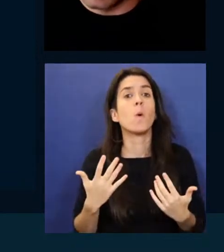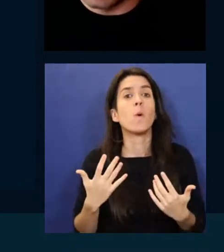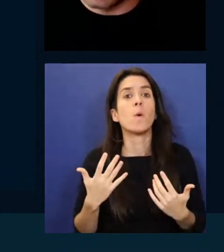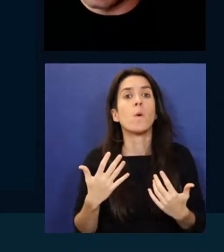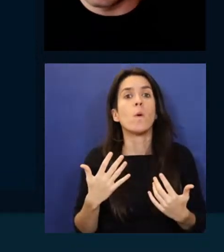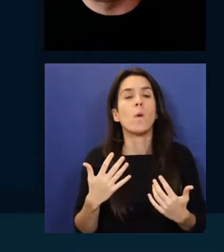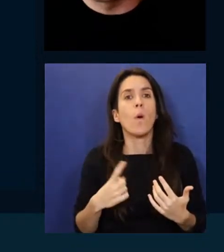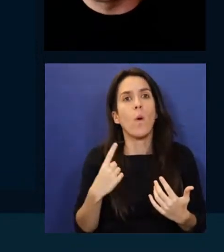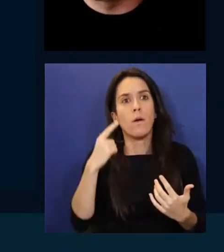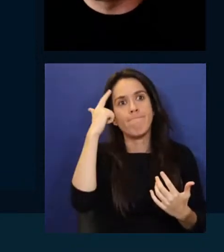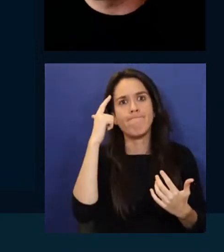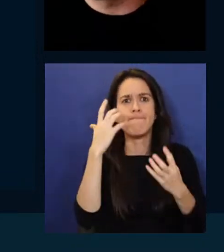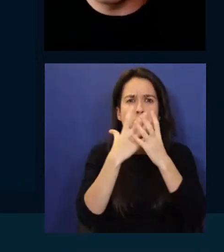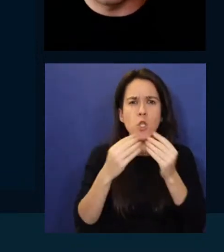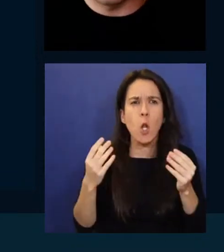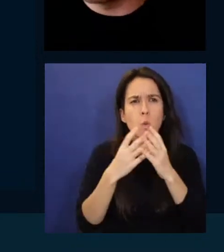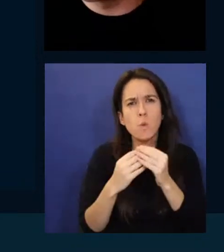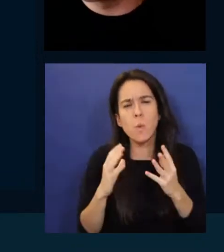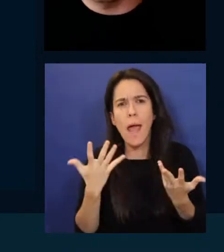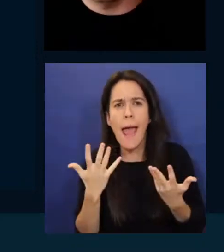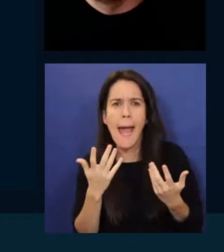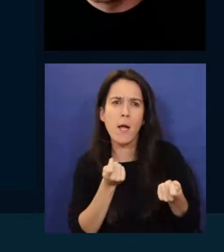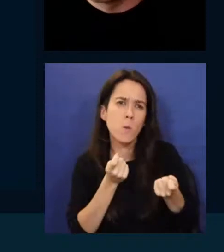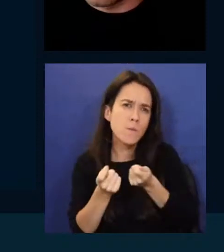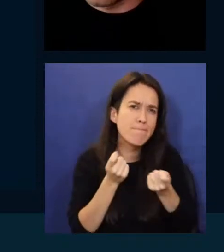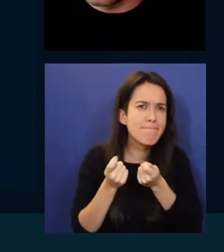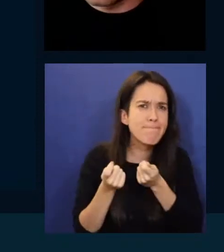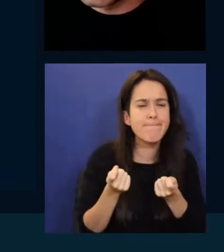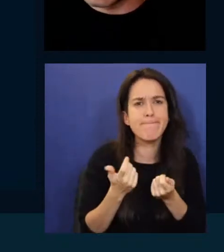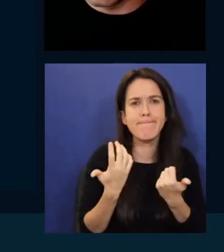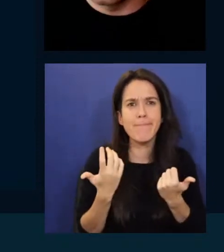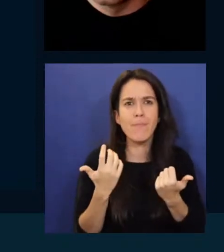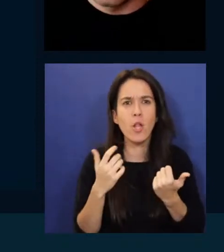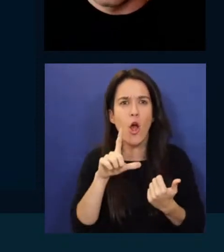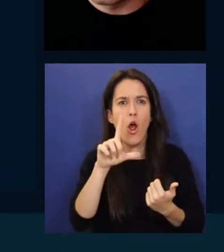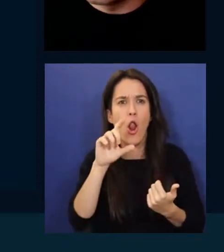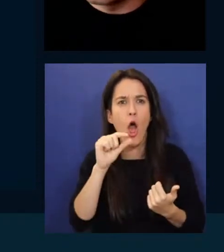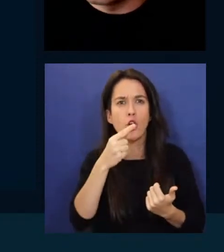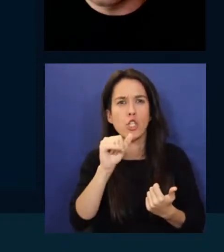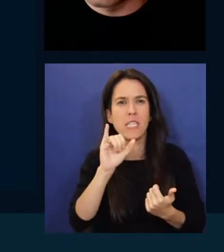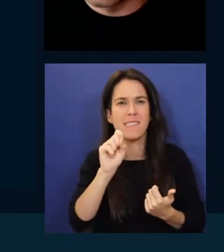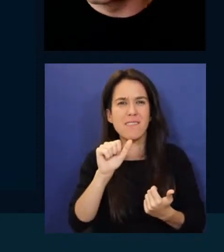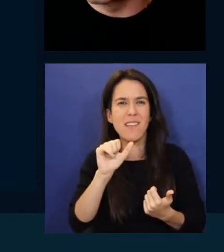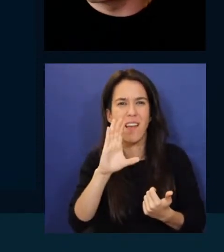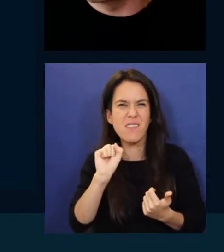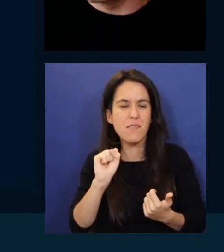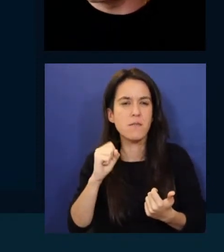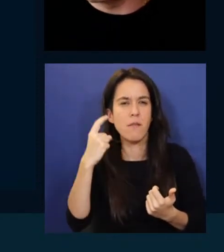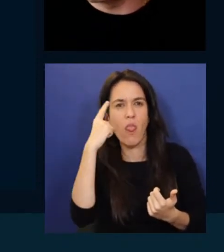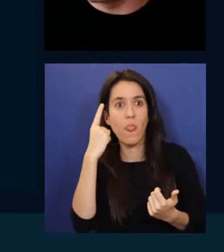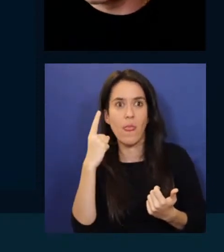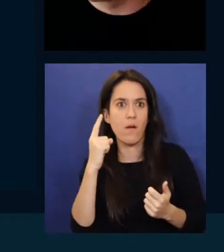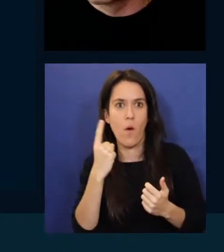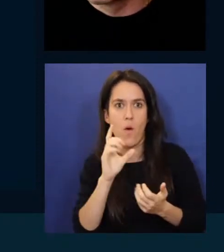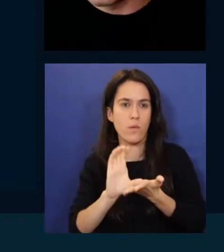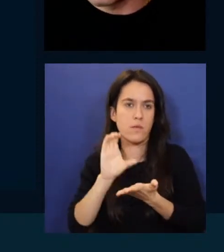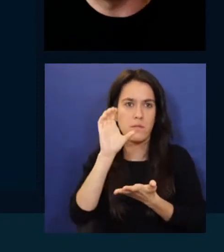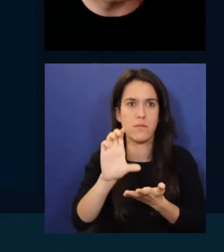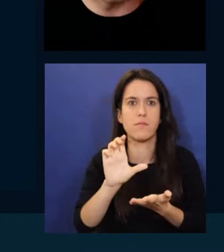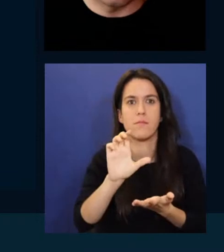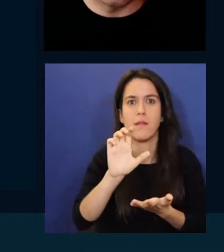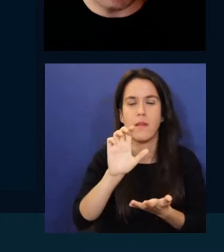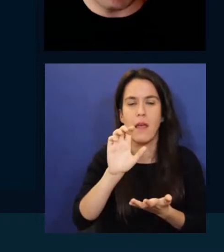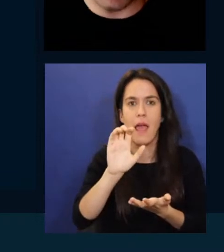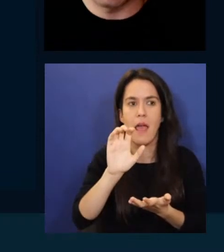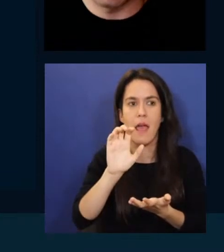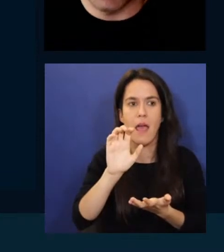warehousing solutions that contain retail, manufacturing, logistics data is all ingested into ADLS and then processed through